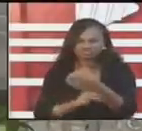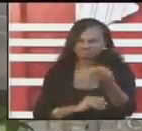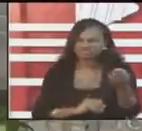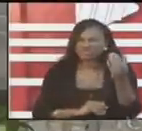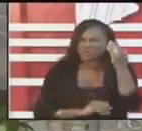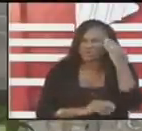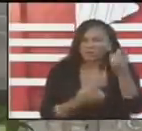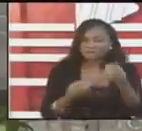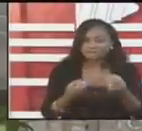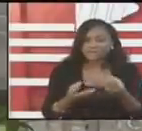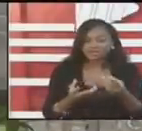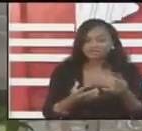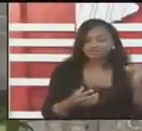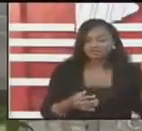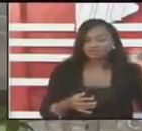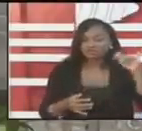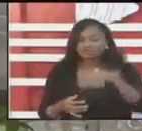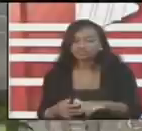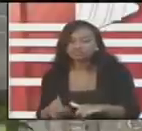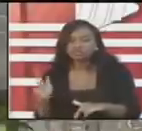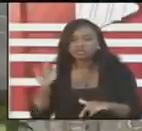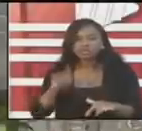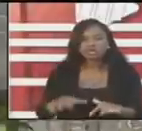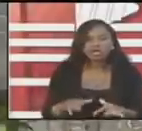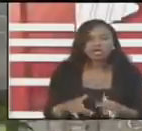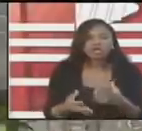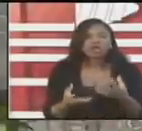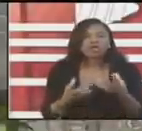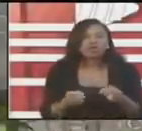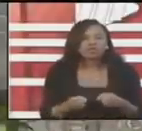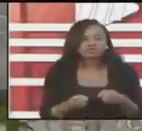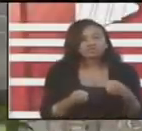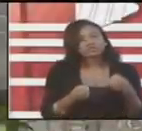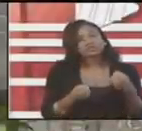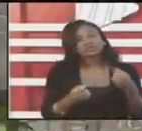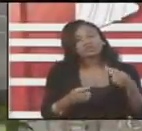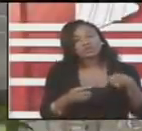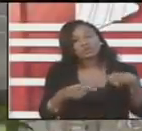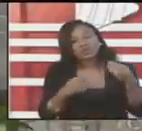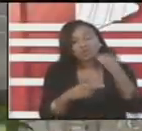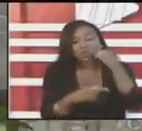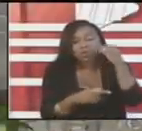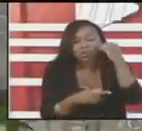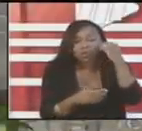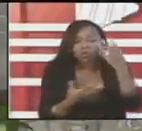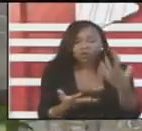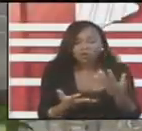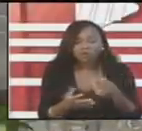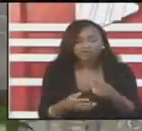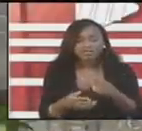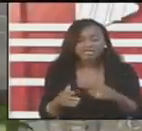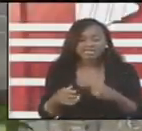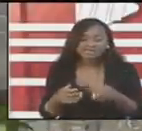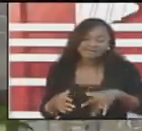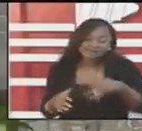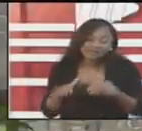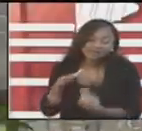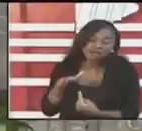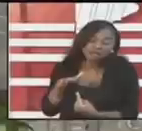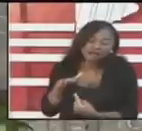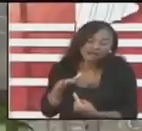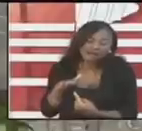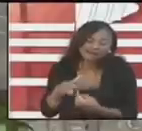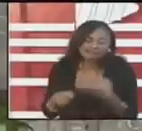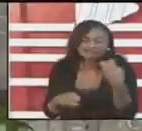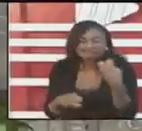who return to Trinidad and Tobago are anxious to get home to your families, and quarantine probably feels like a difficult pill to